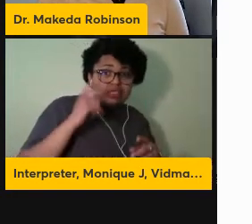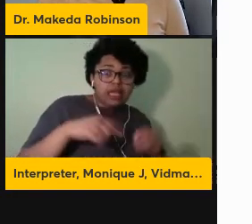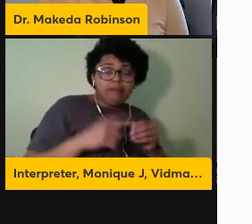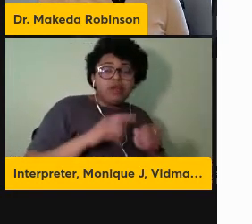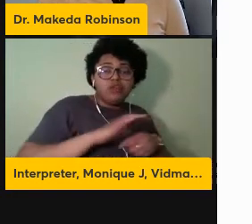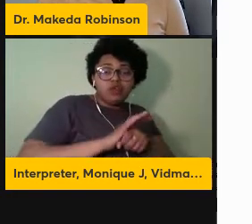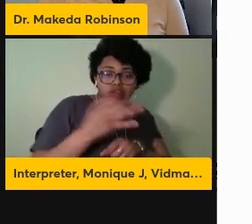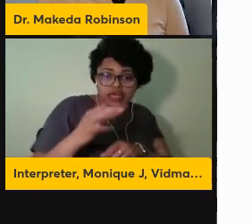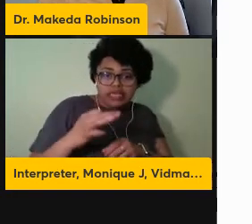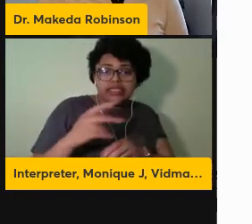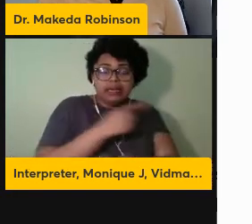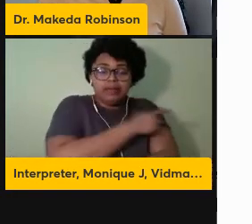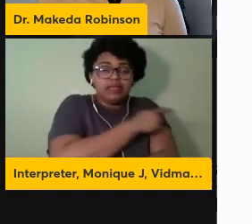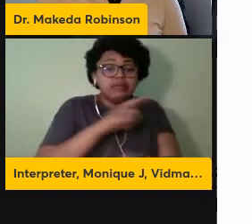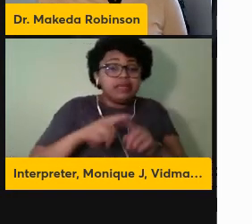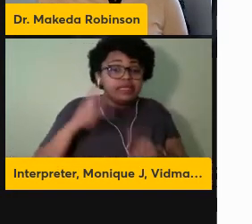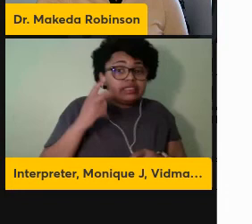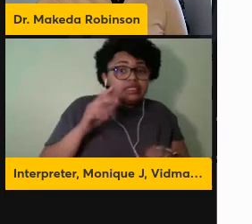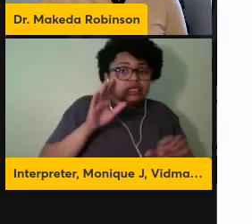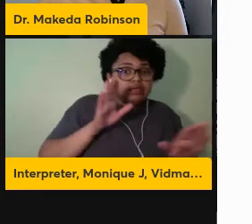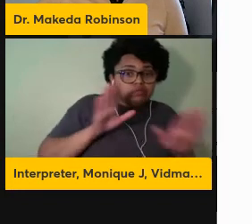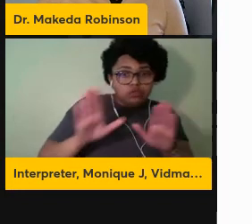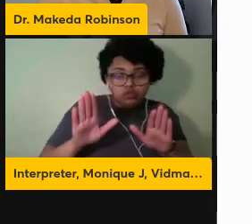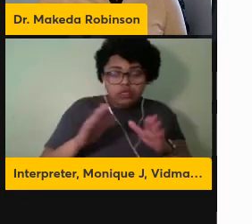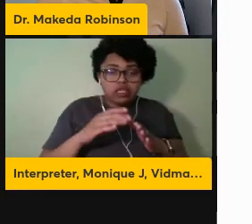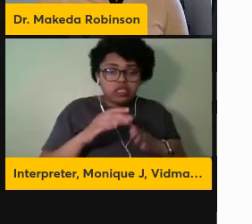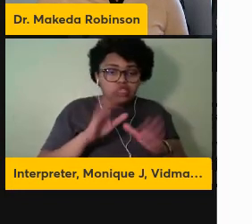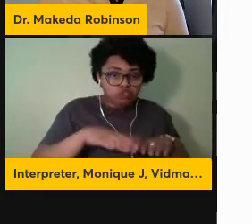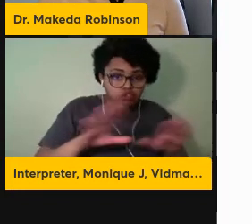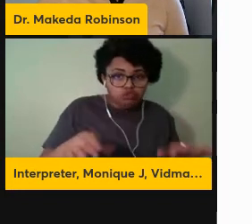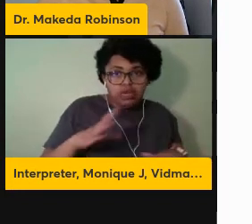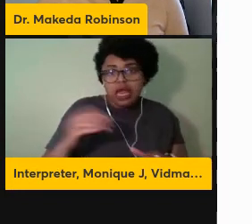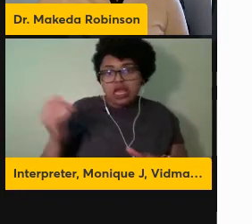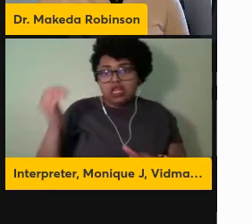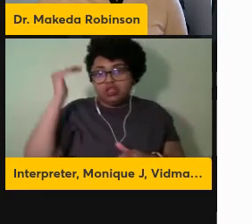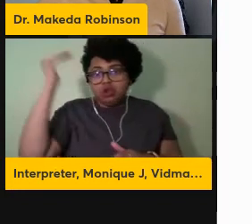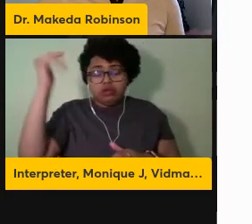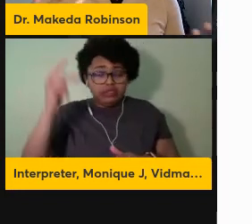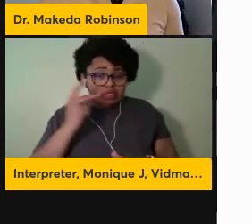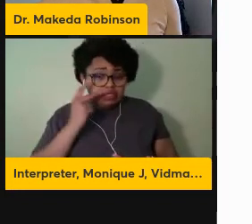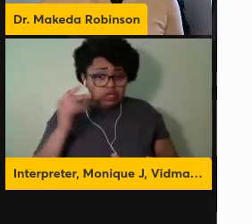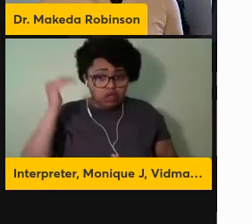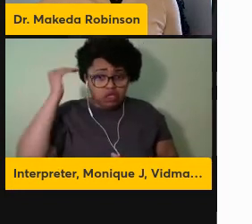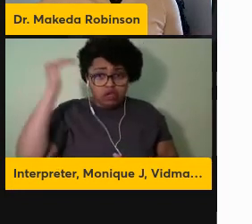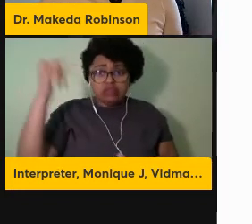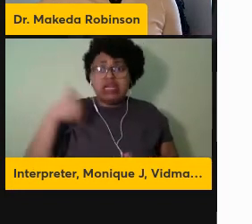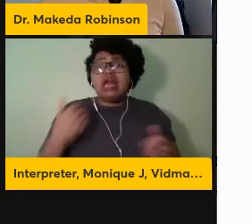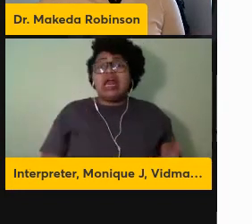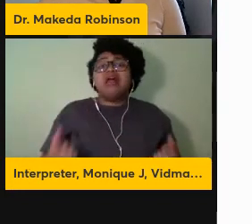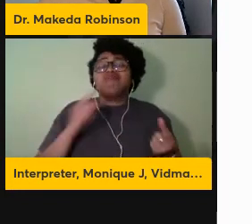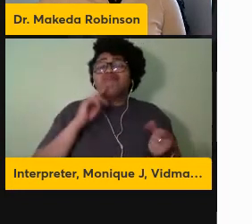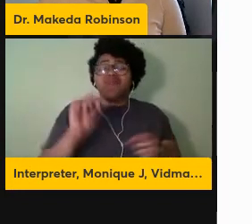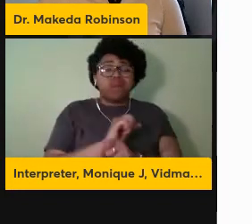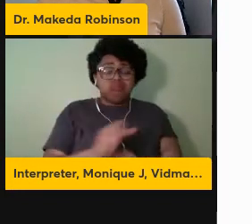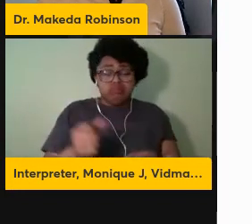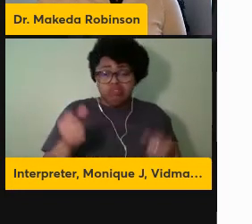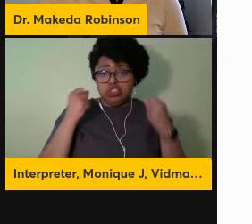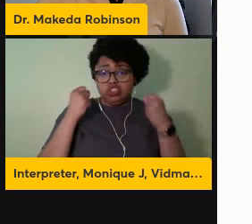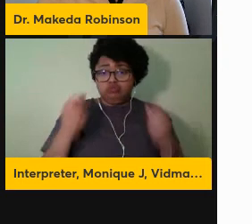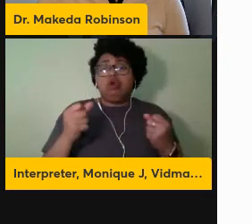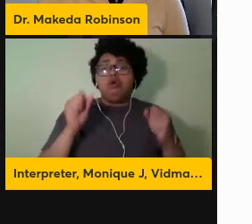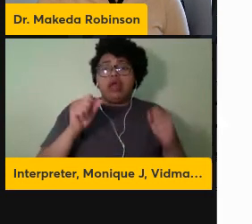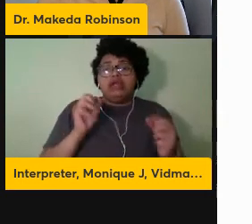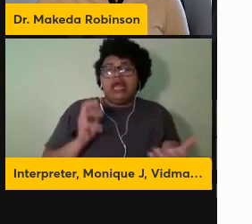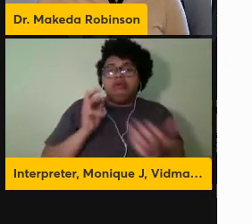between children and adults, what they found is that adults actually had a fairly robust adaptive immune response, at